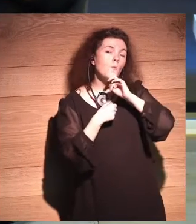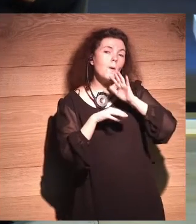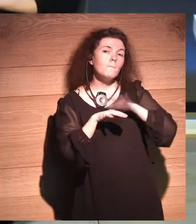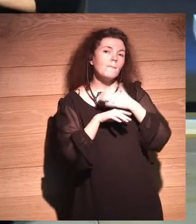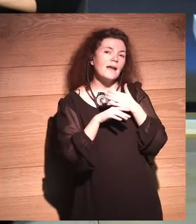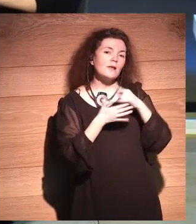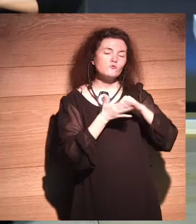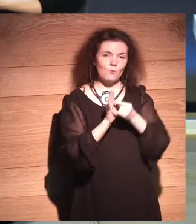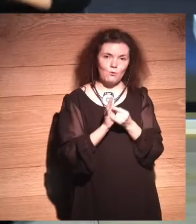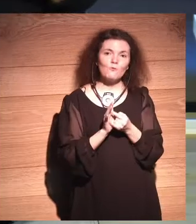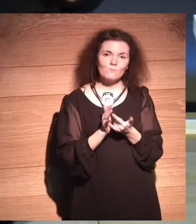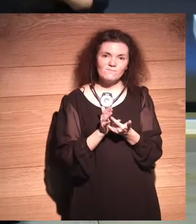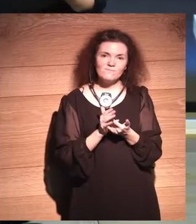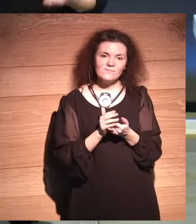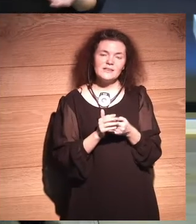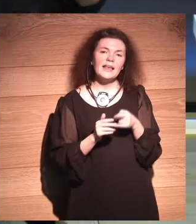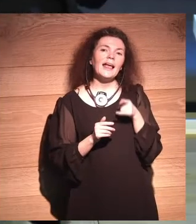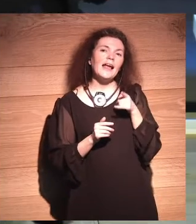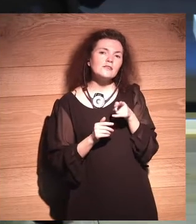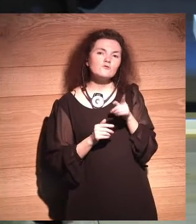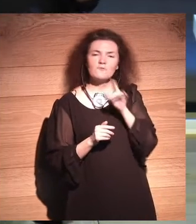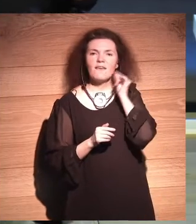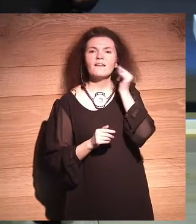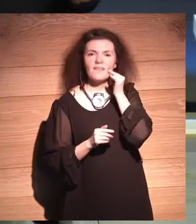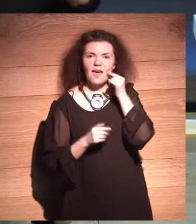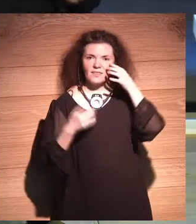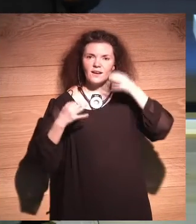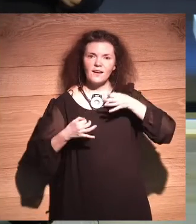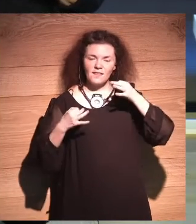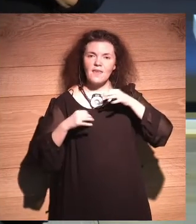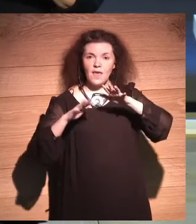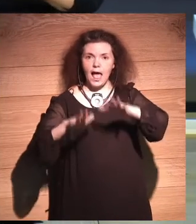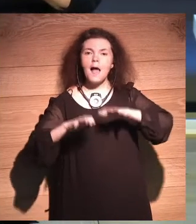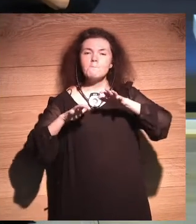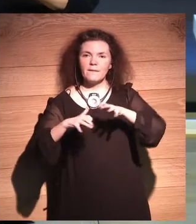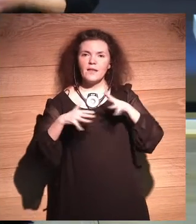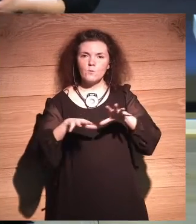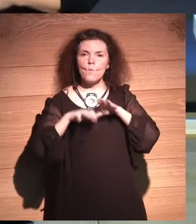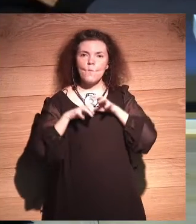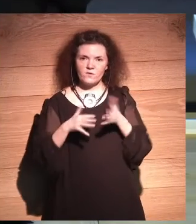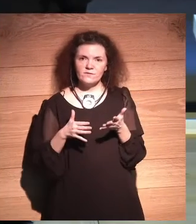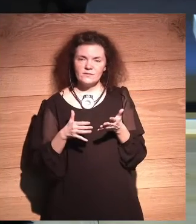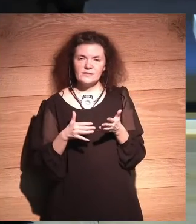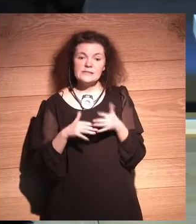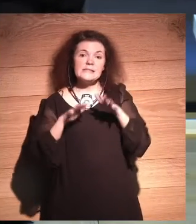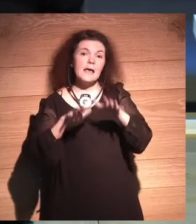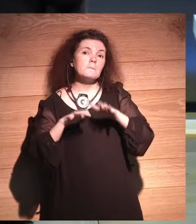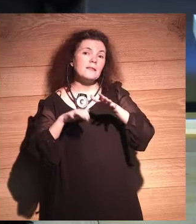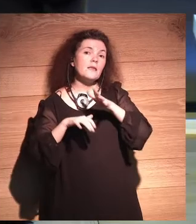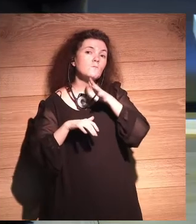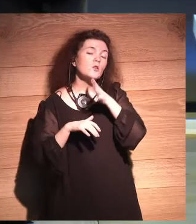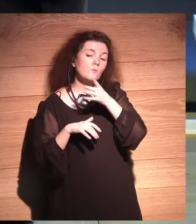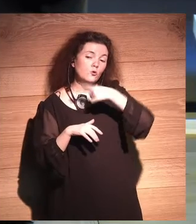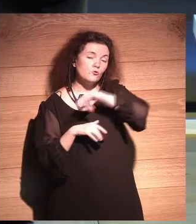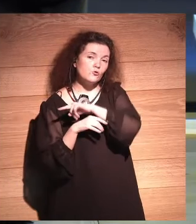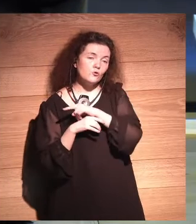that. Why should people learn it? Well, they're going to learn it in part because they have to learn it. They're going to learn it in part because we say, as the Germans